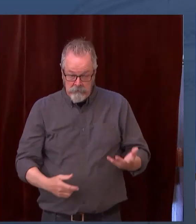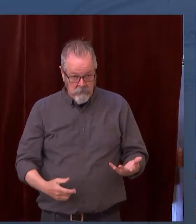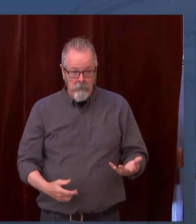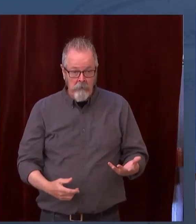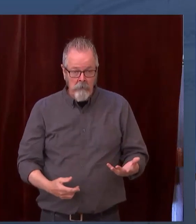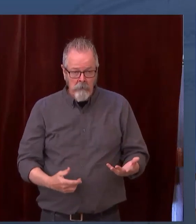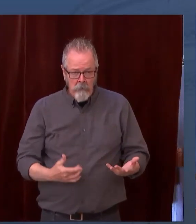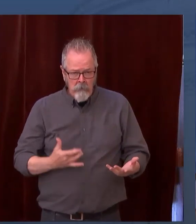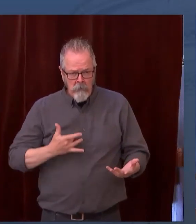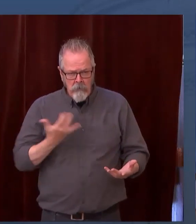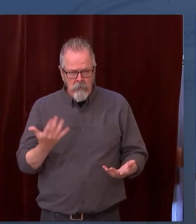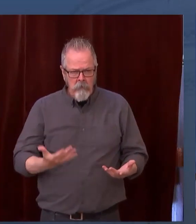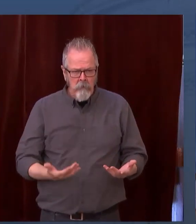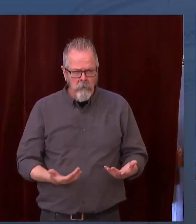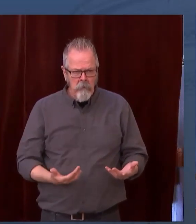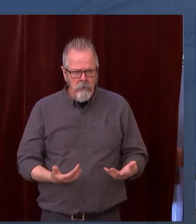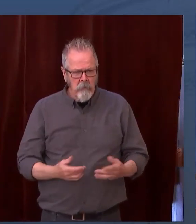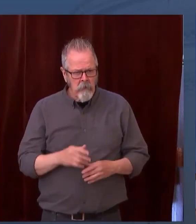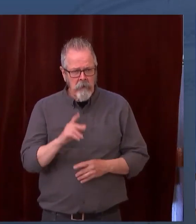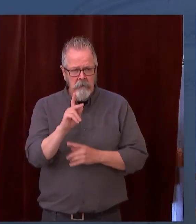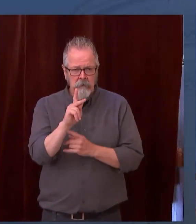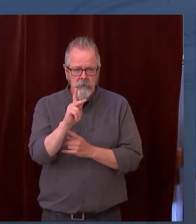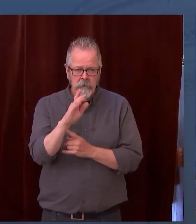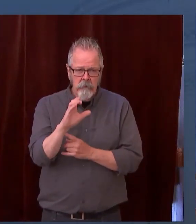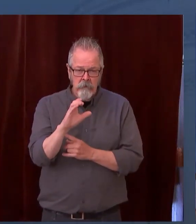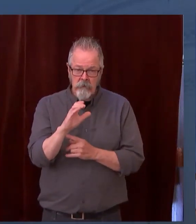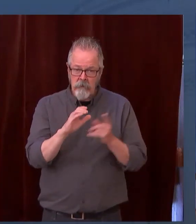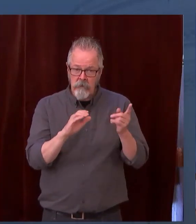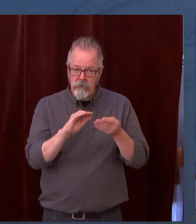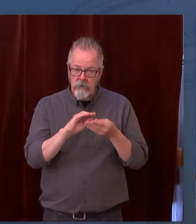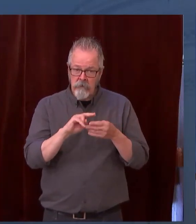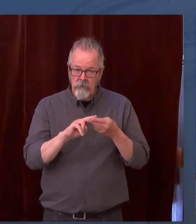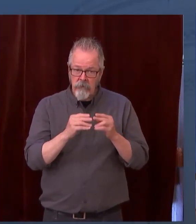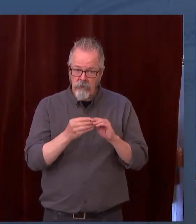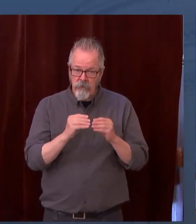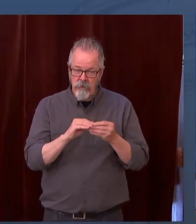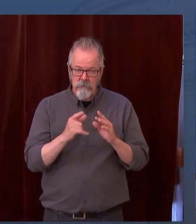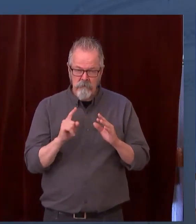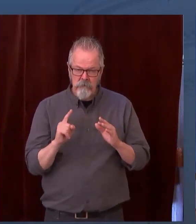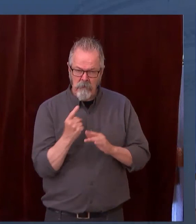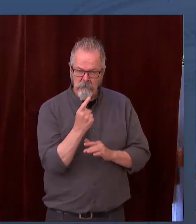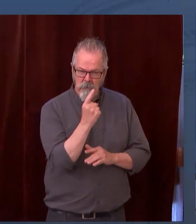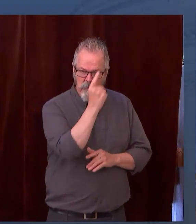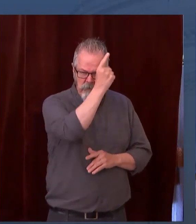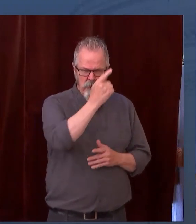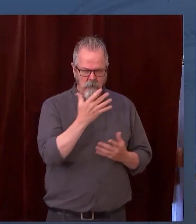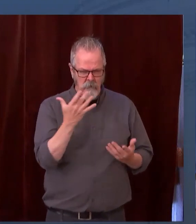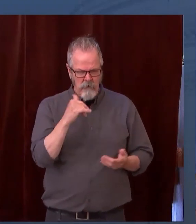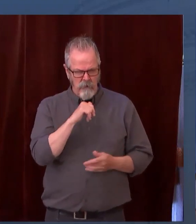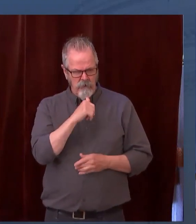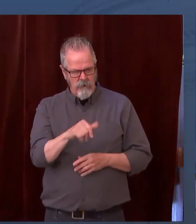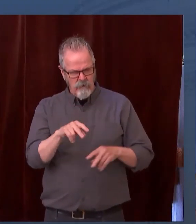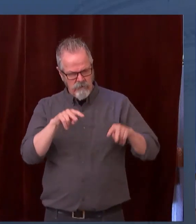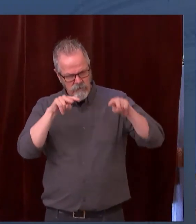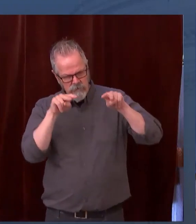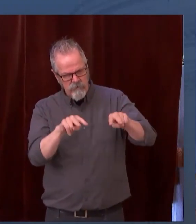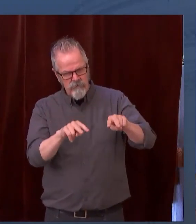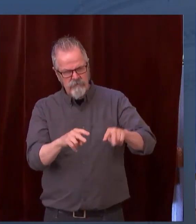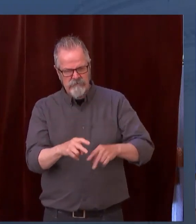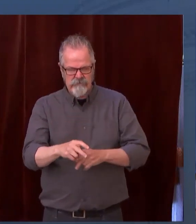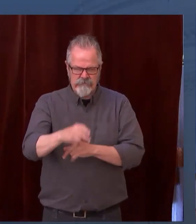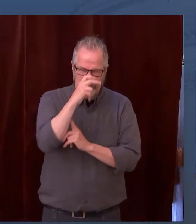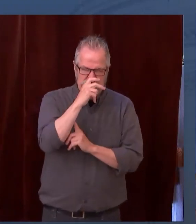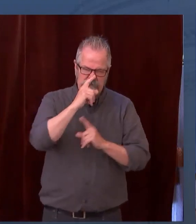Herald reporter asked, how are you going to keep a handle on this going forward, since presumably the previous mask mandate you issued